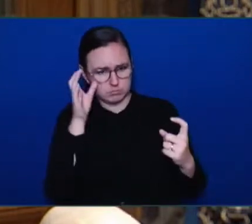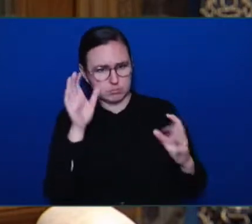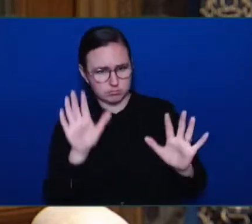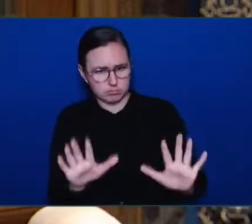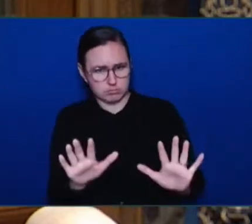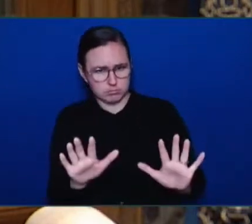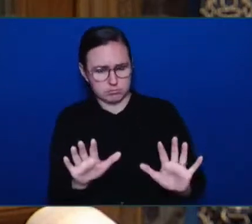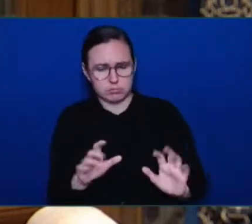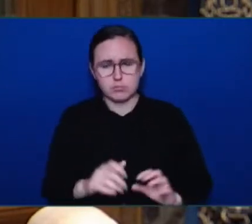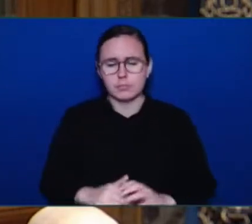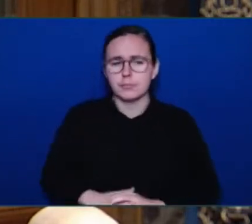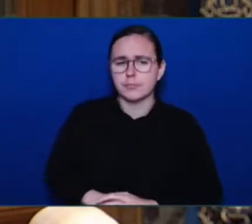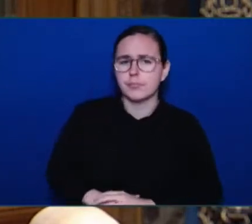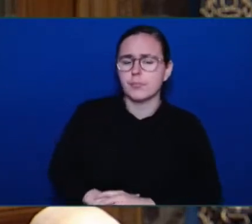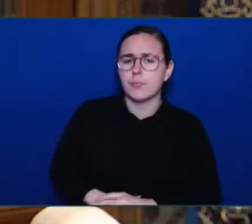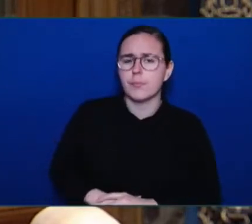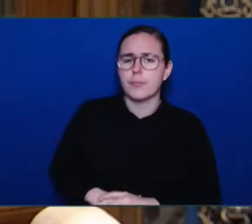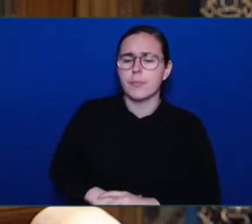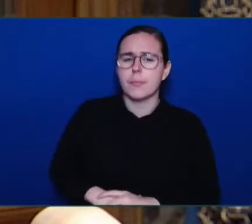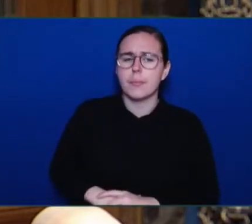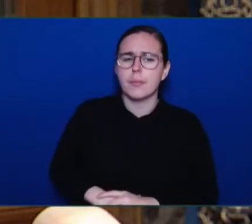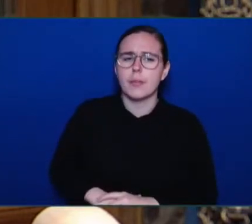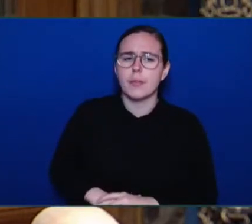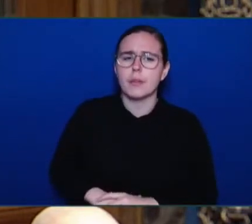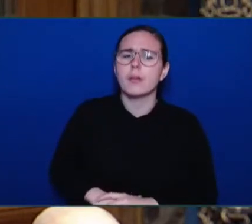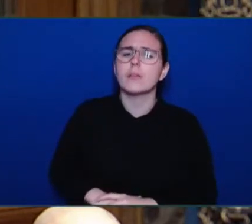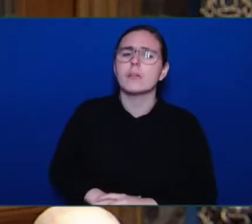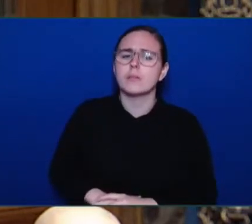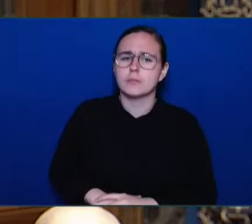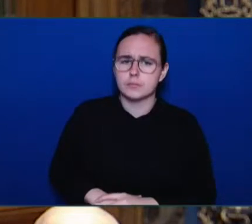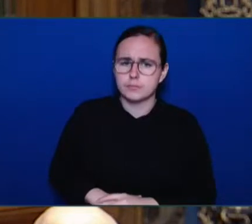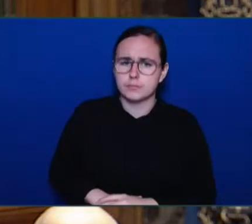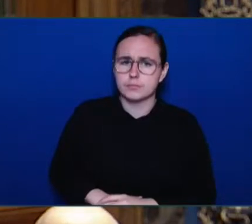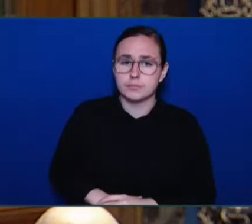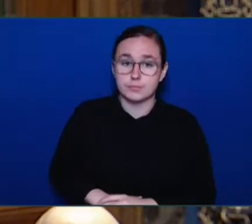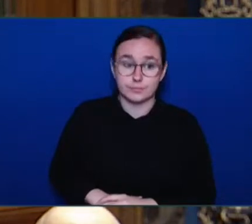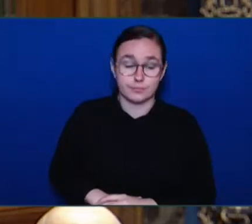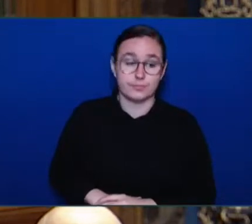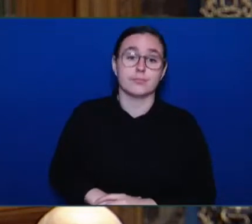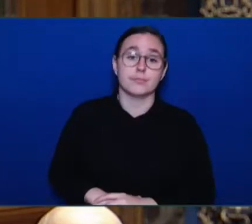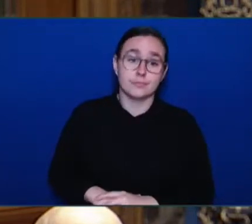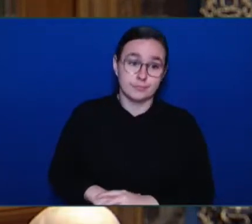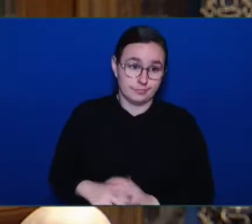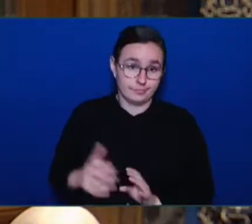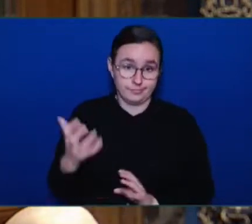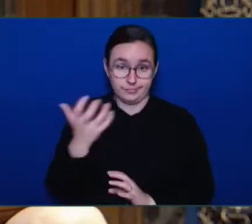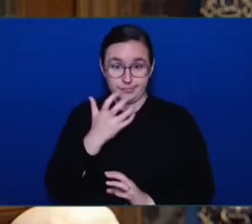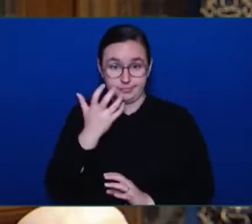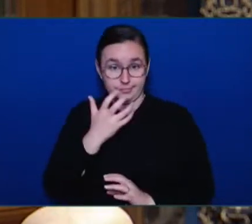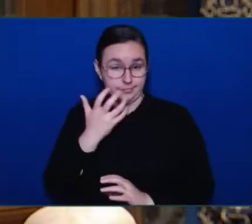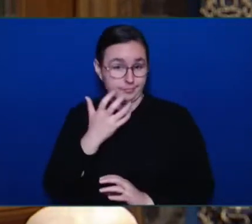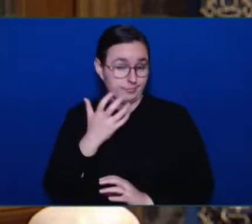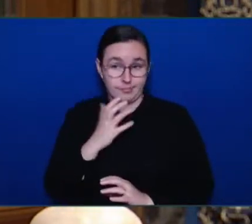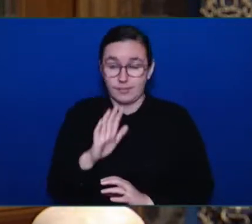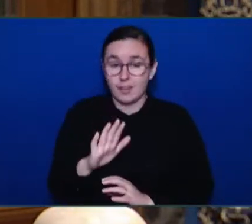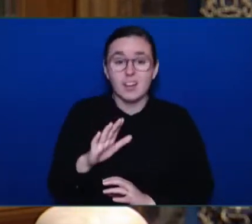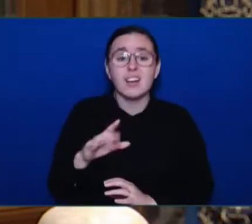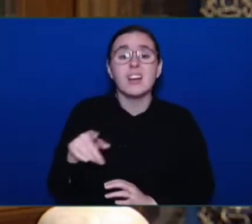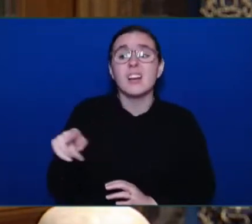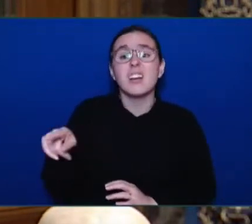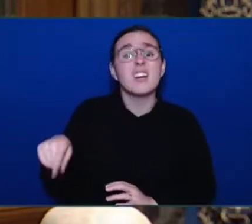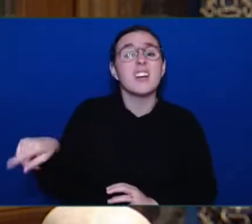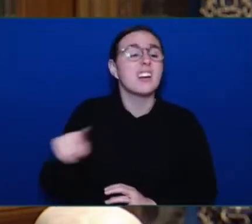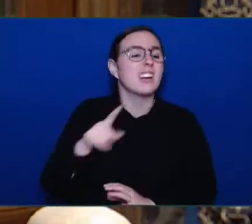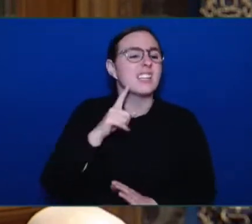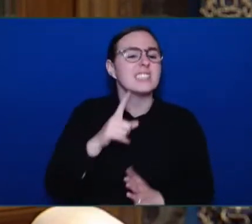My question, wow, these guys are desperate. My question is to the Minister of Health.